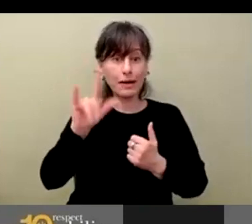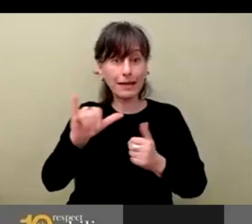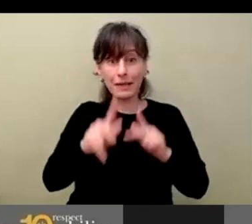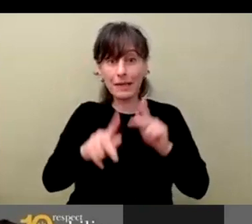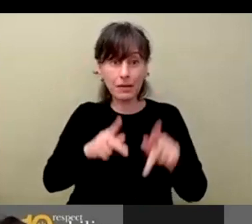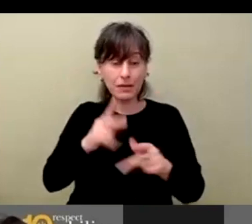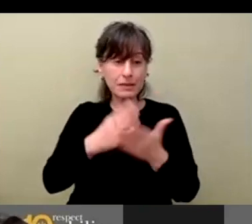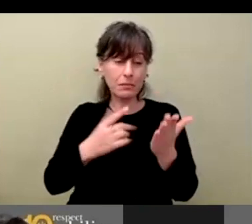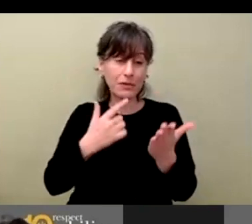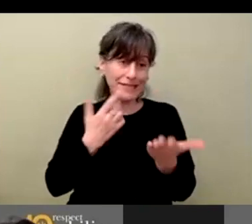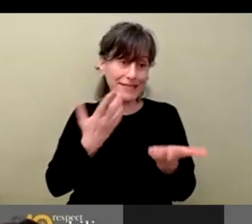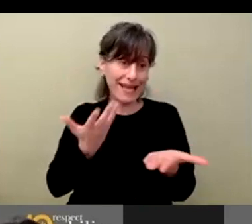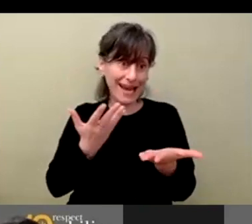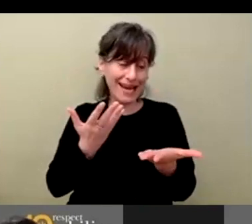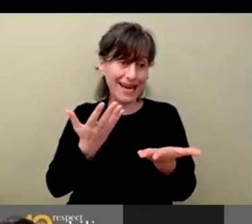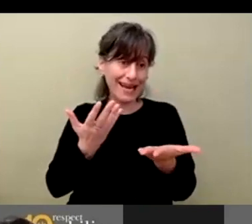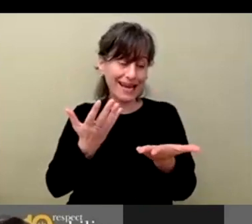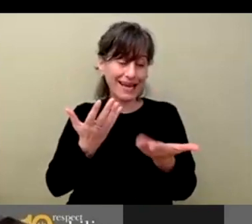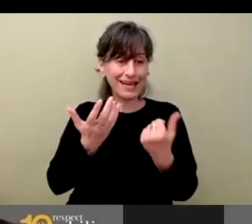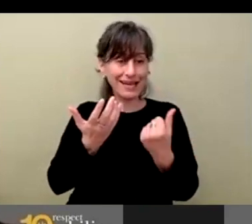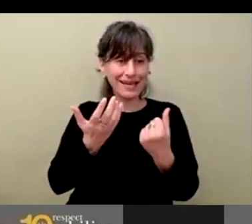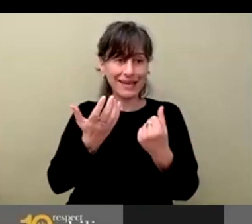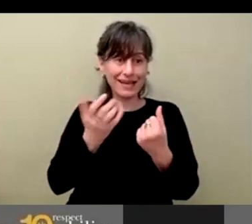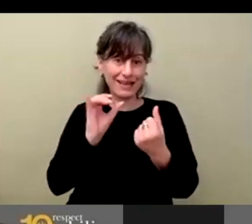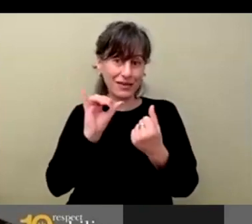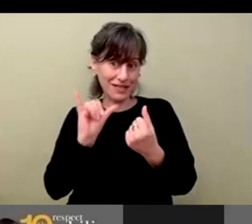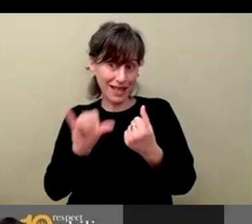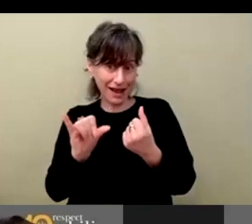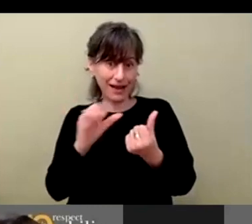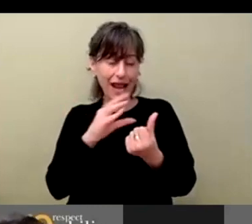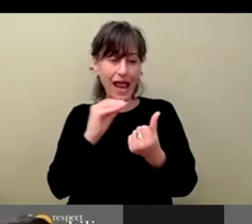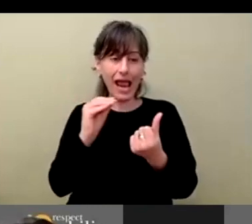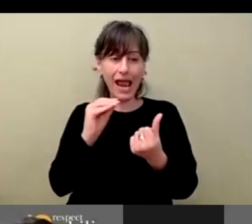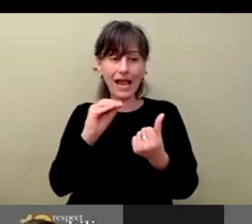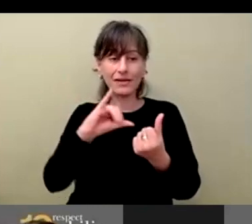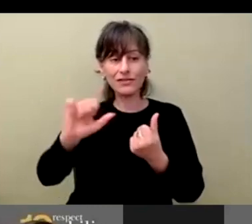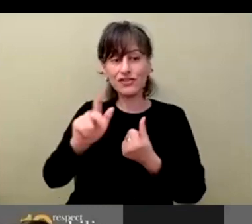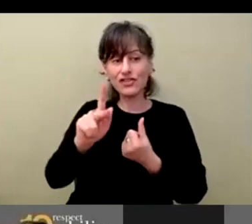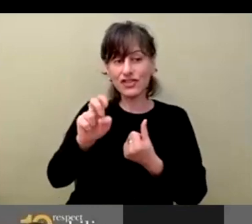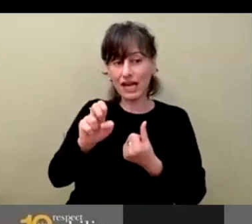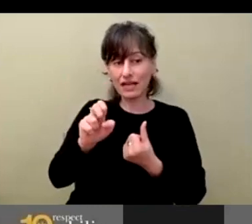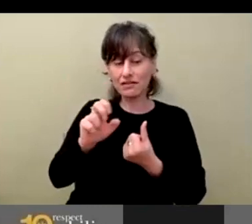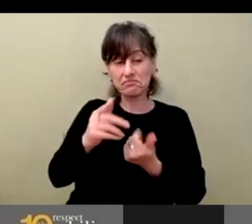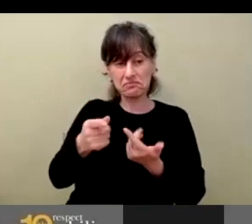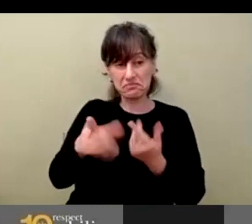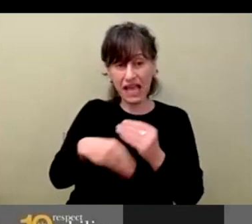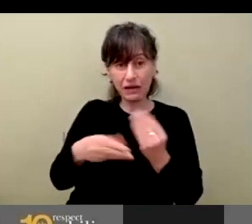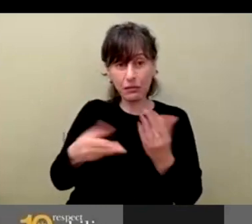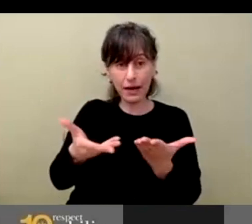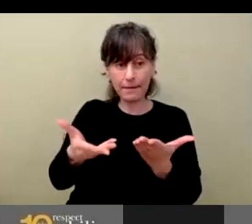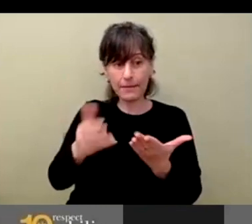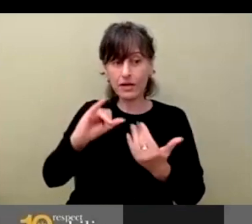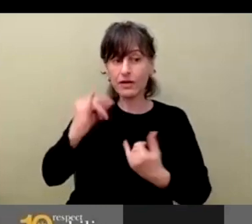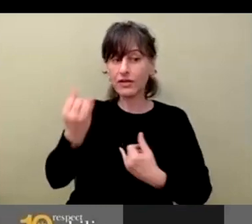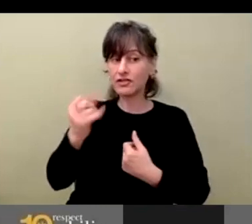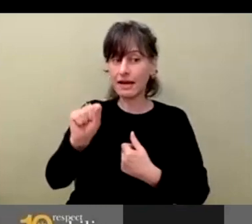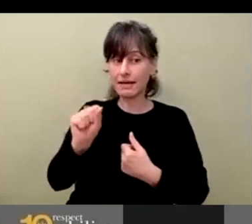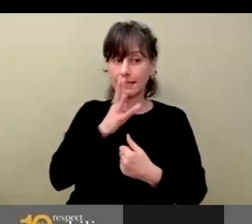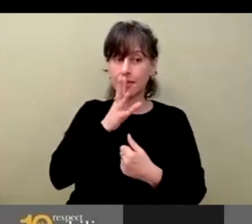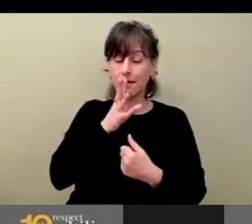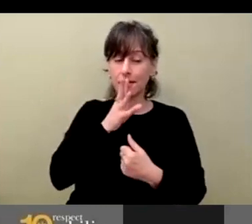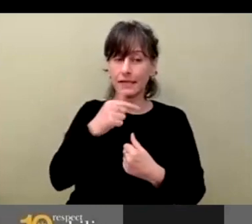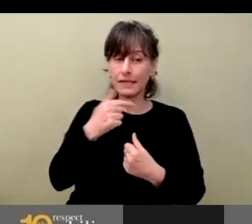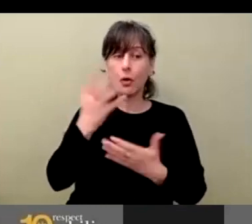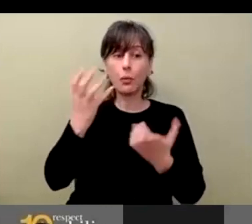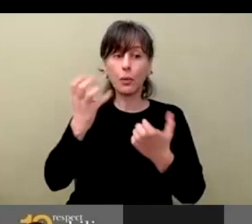say, as well. So there's that. Jake, what about you? What would you add? Yeah, so we want people